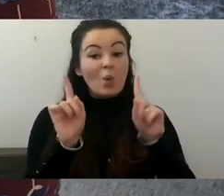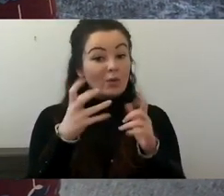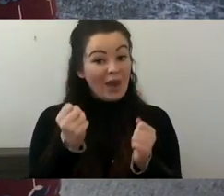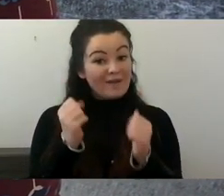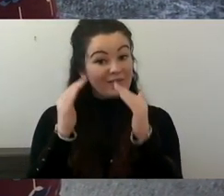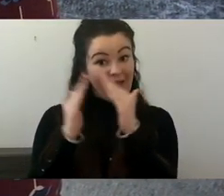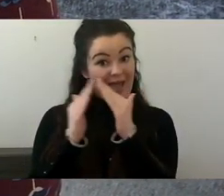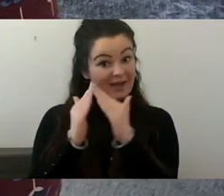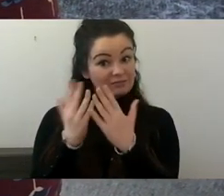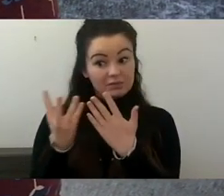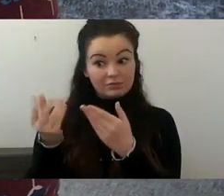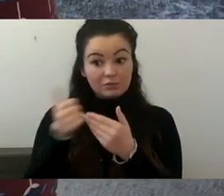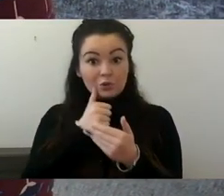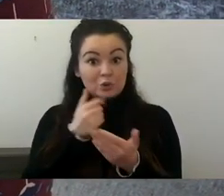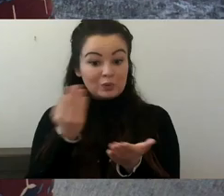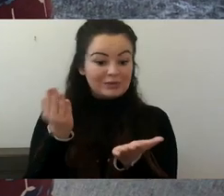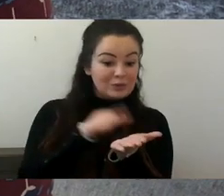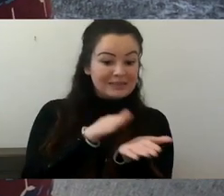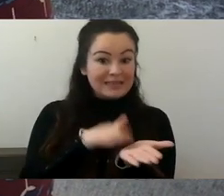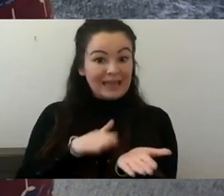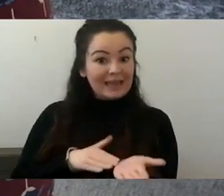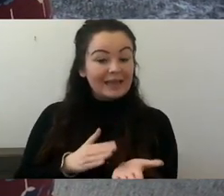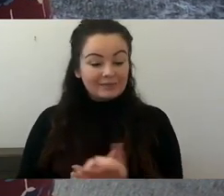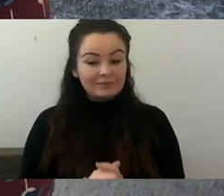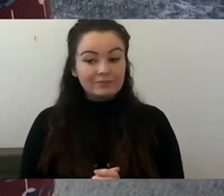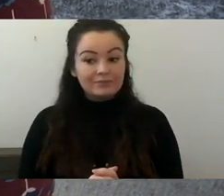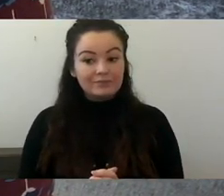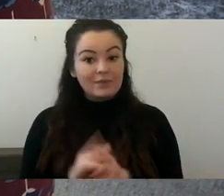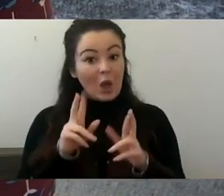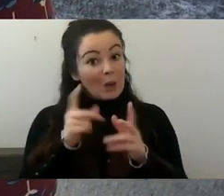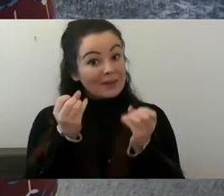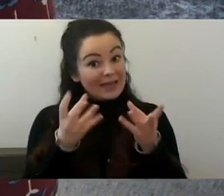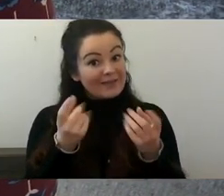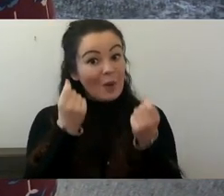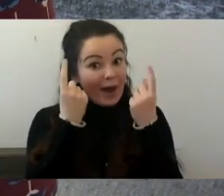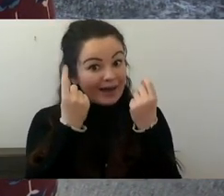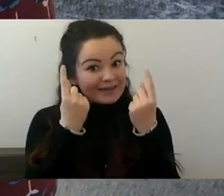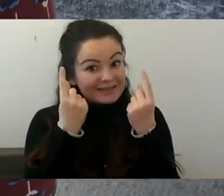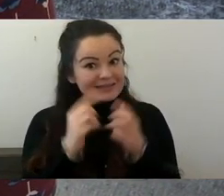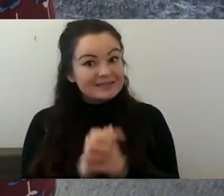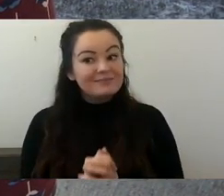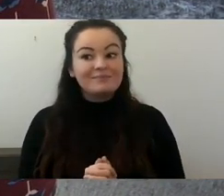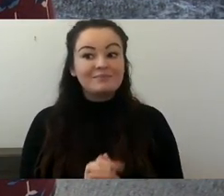session. Like I said, it's just about whatever you can get hold of in the house that you want to stick down.